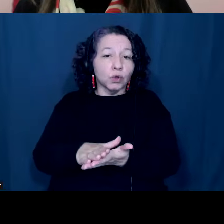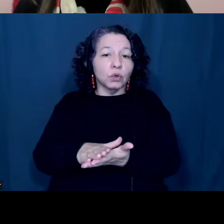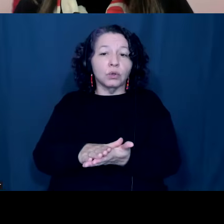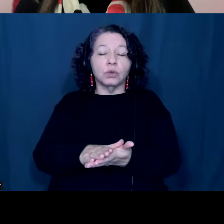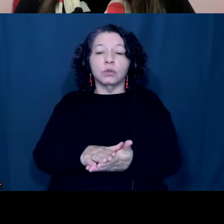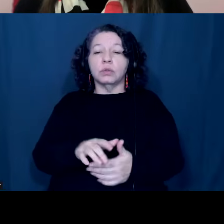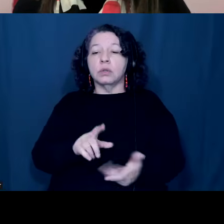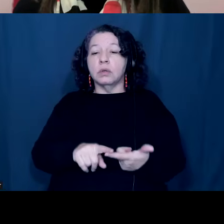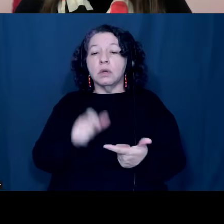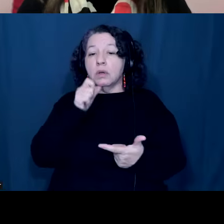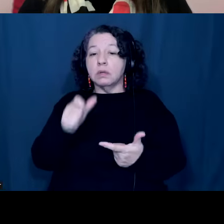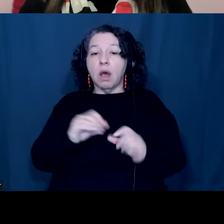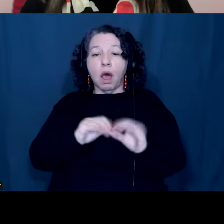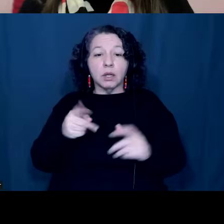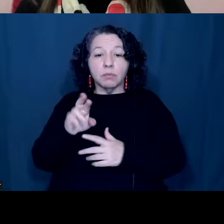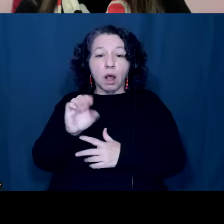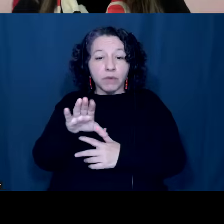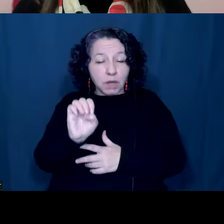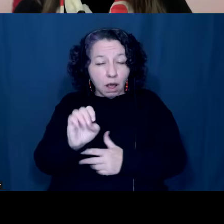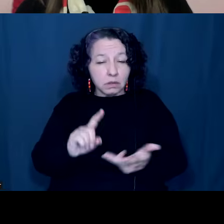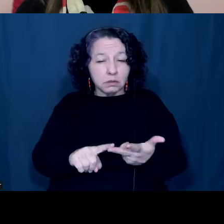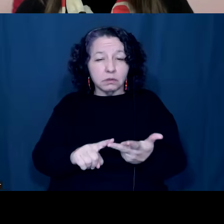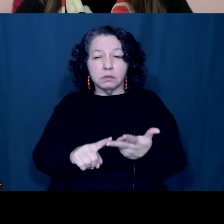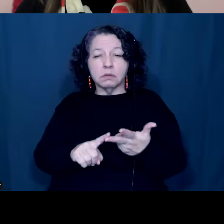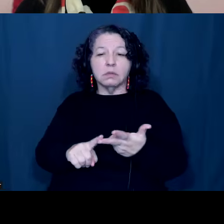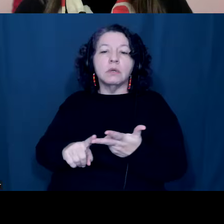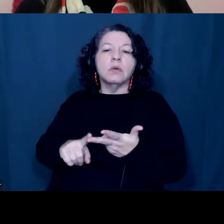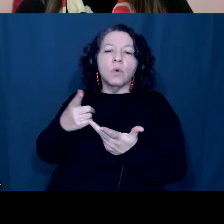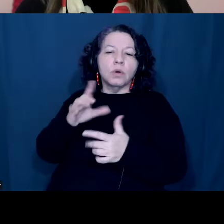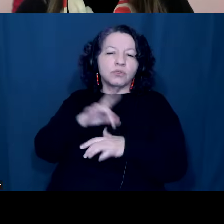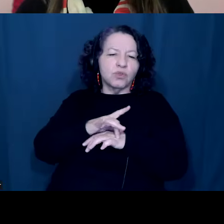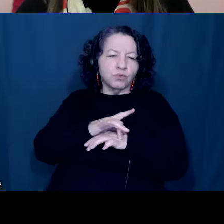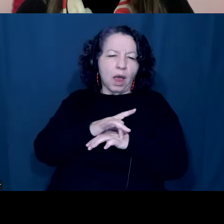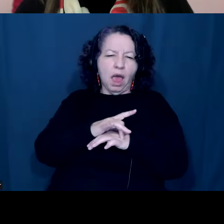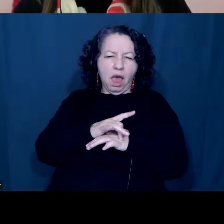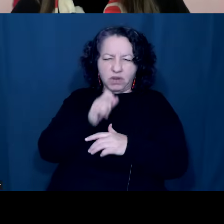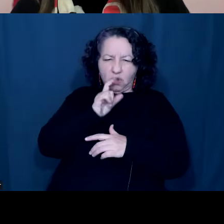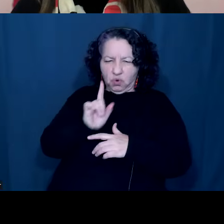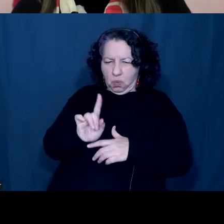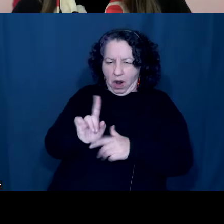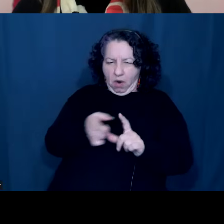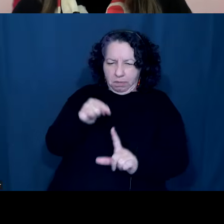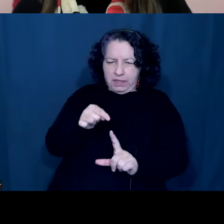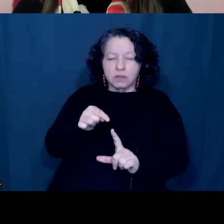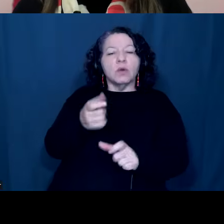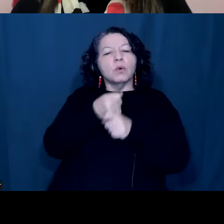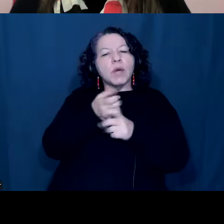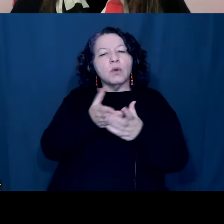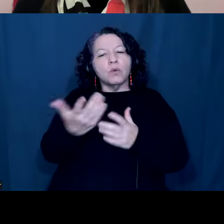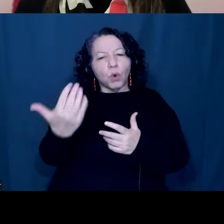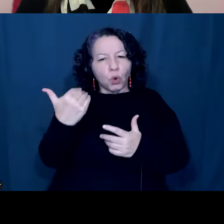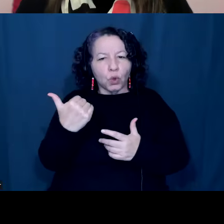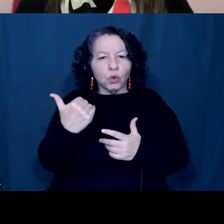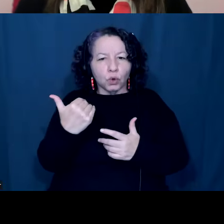provenance, or geographic uncertainty created by earlier collecting practices.